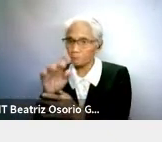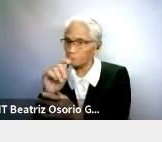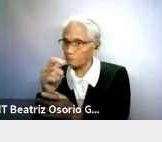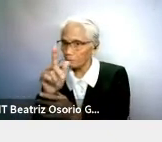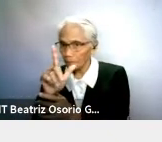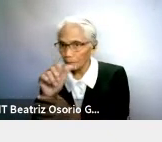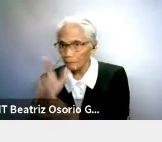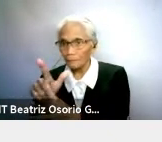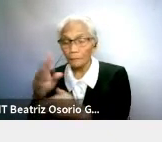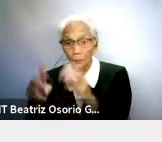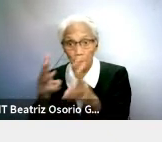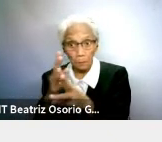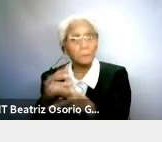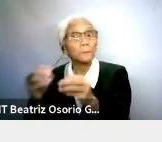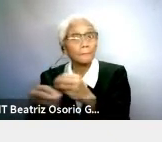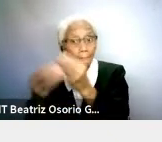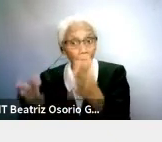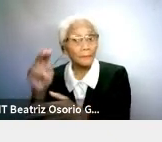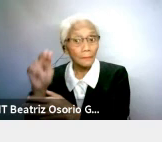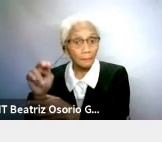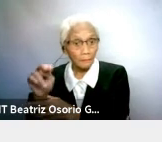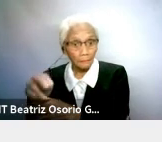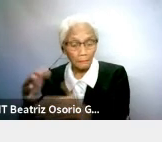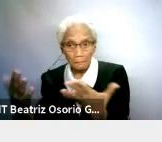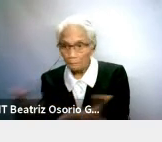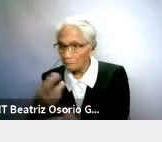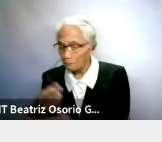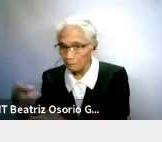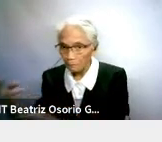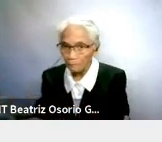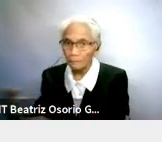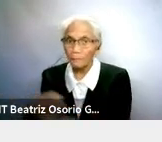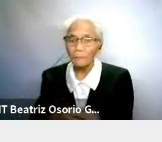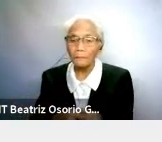provide the necessary measures and resources for this purpose.